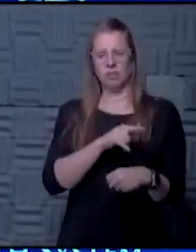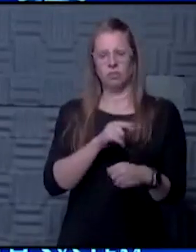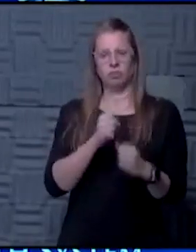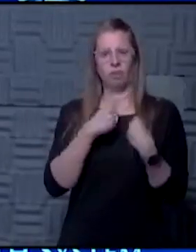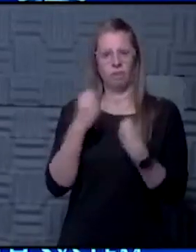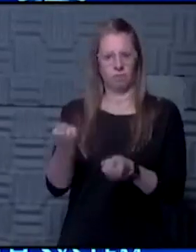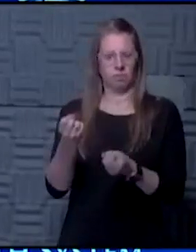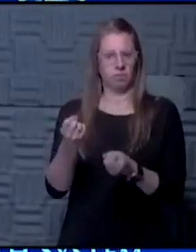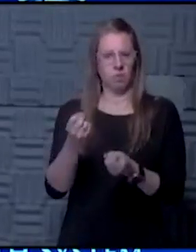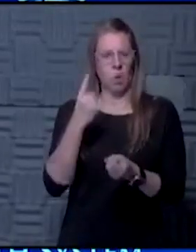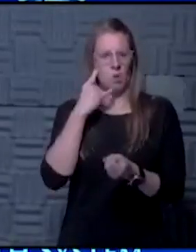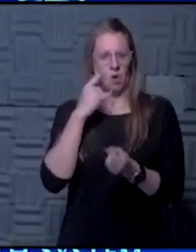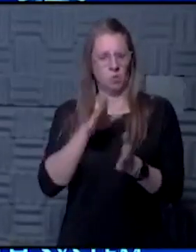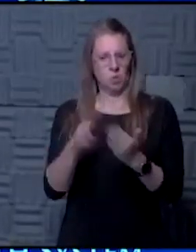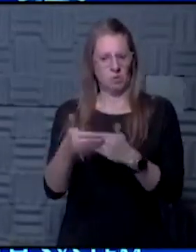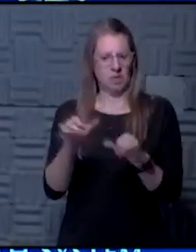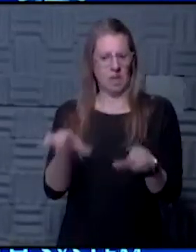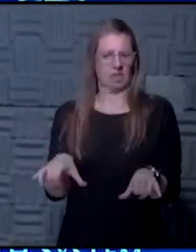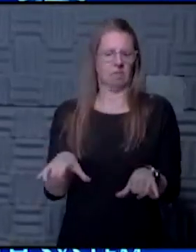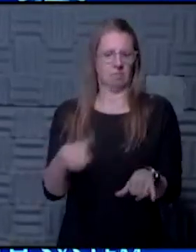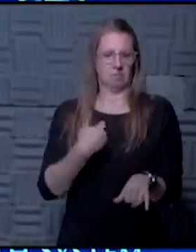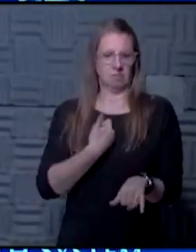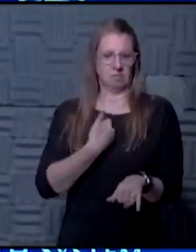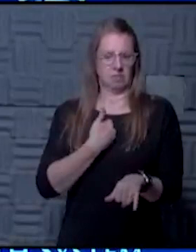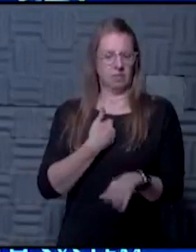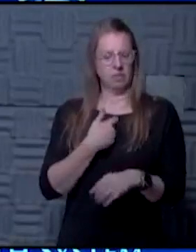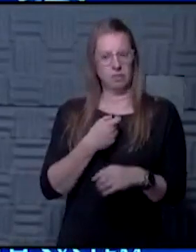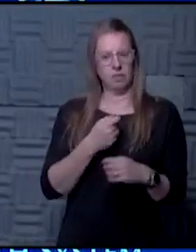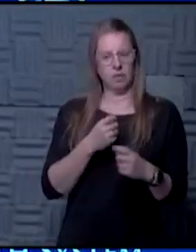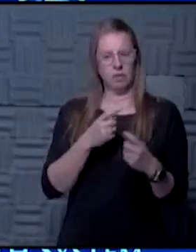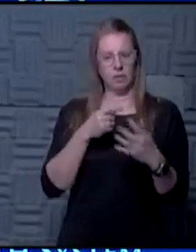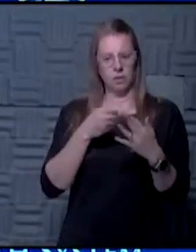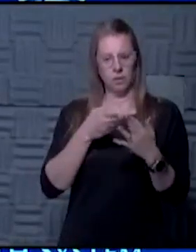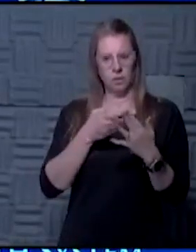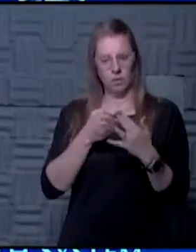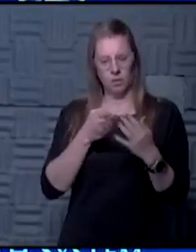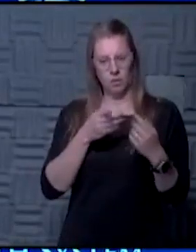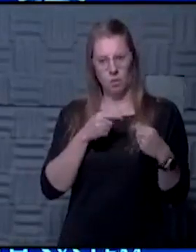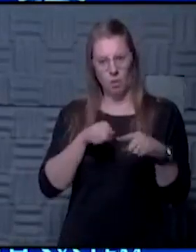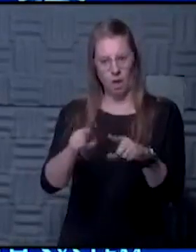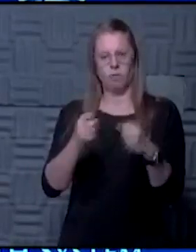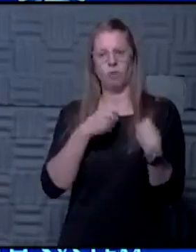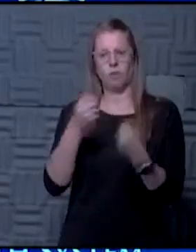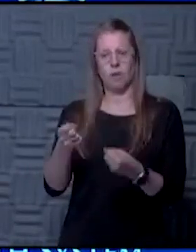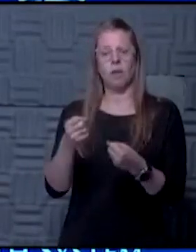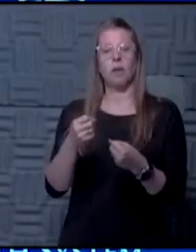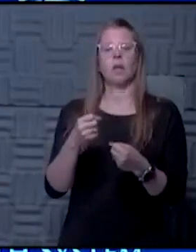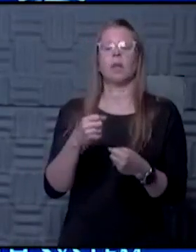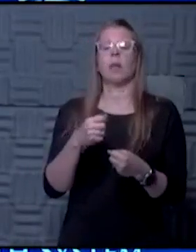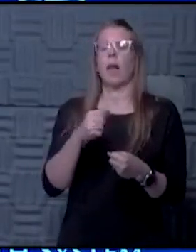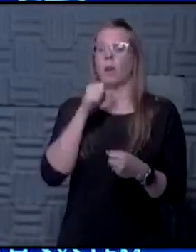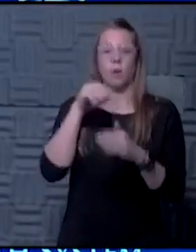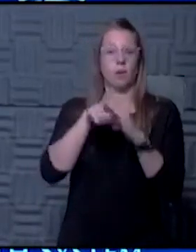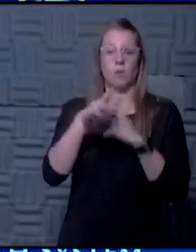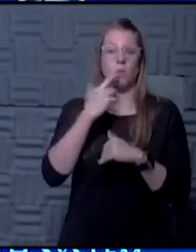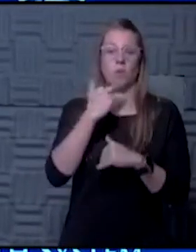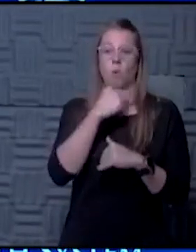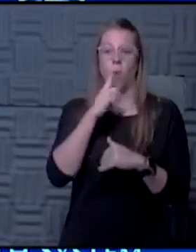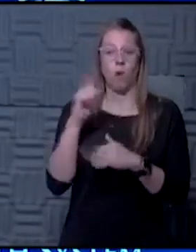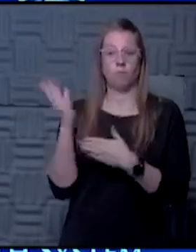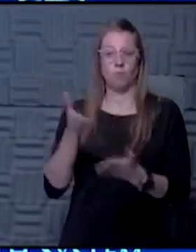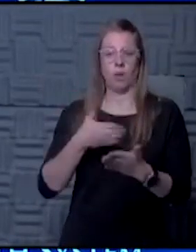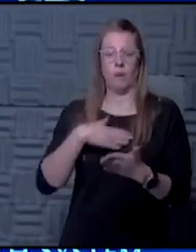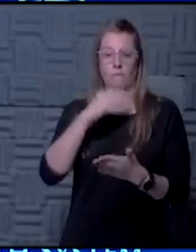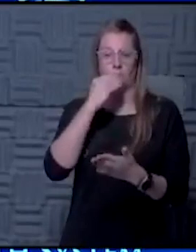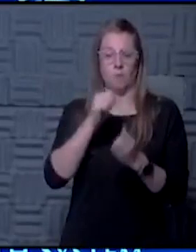number of hotels along the way. And, the first thing I do is I don't go into a restaurant to eat. I usually order the food, or I just bring the food with